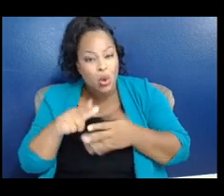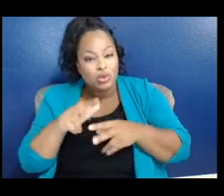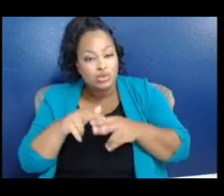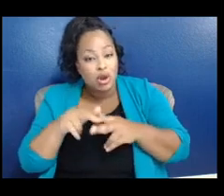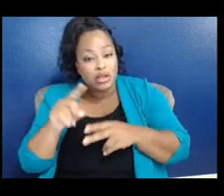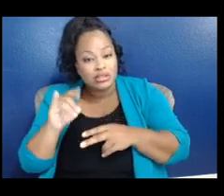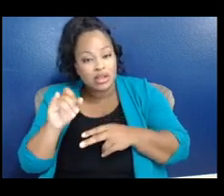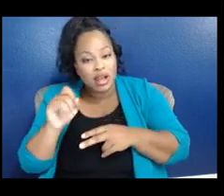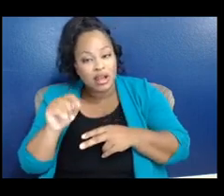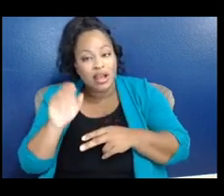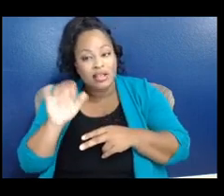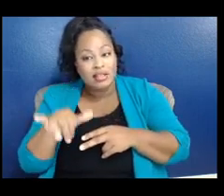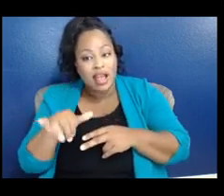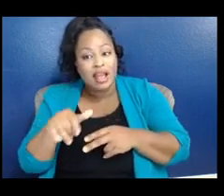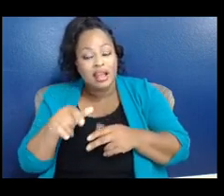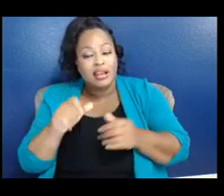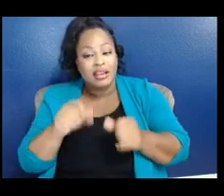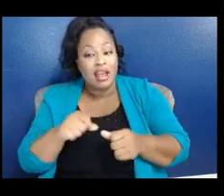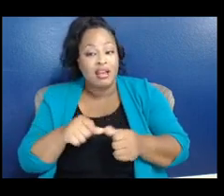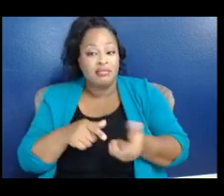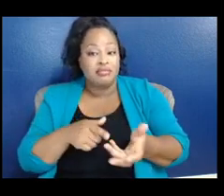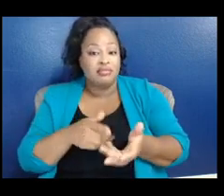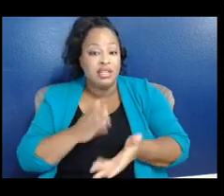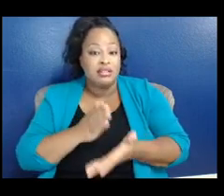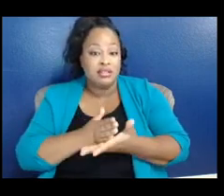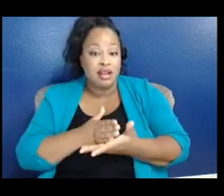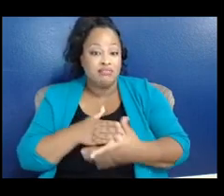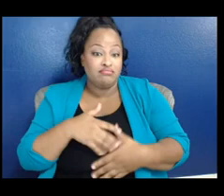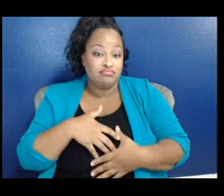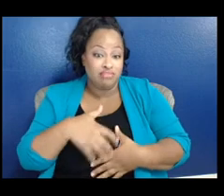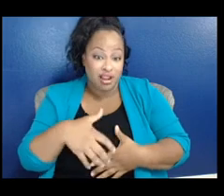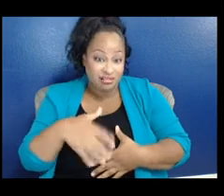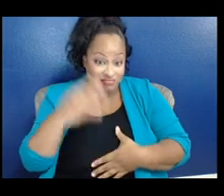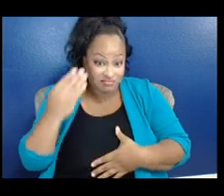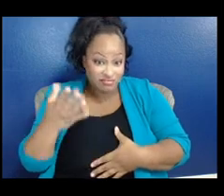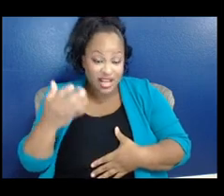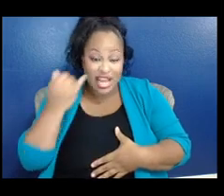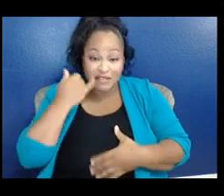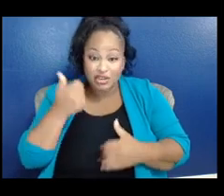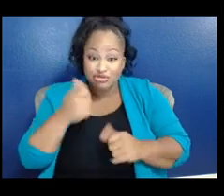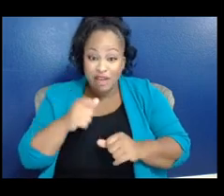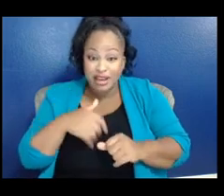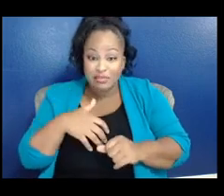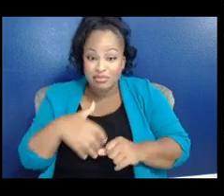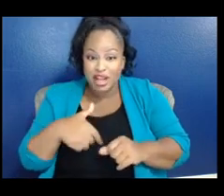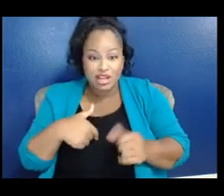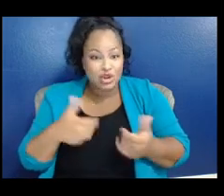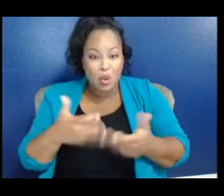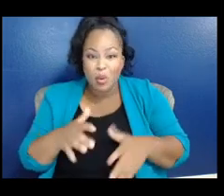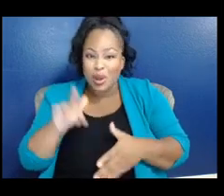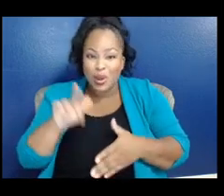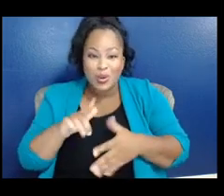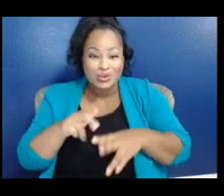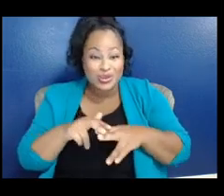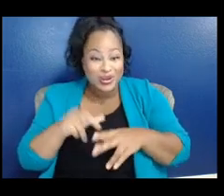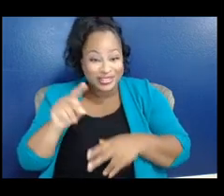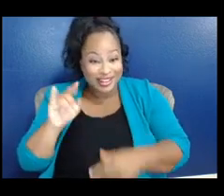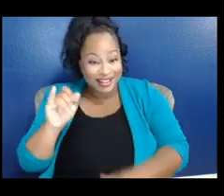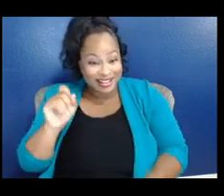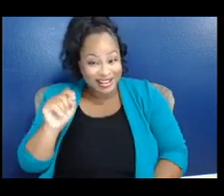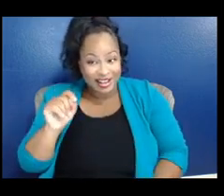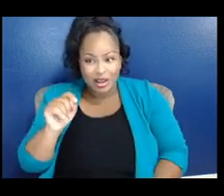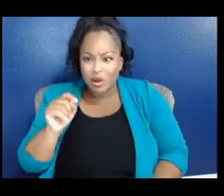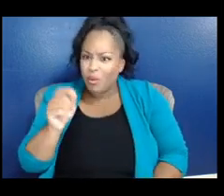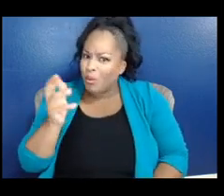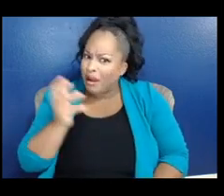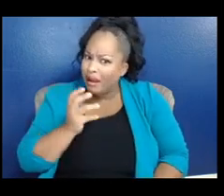as a contraceptive. So if you are trying to get pregnant, you don't want to do a low salt diet.